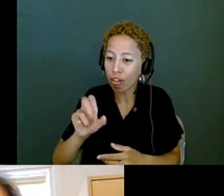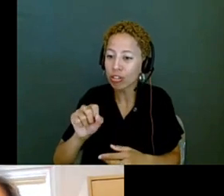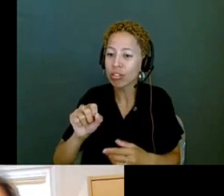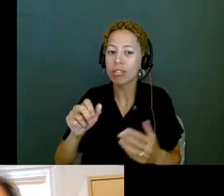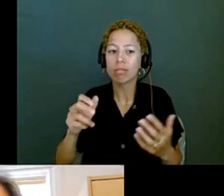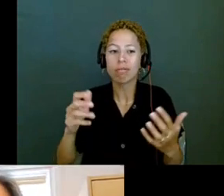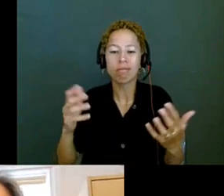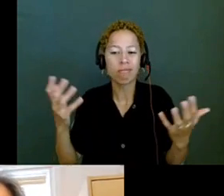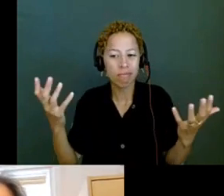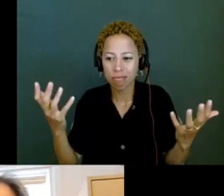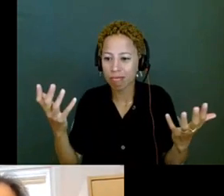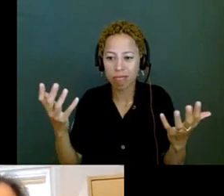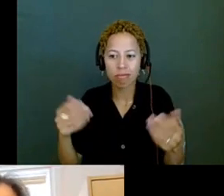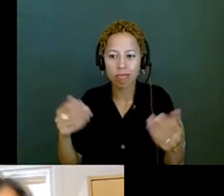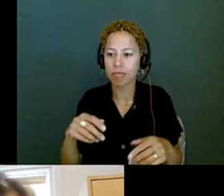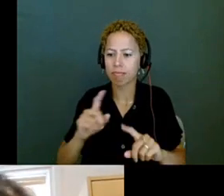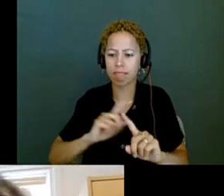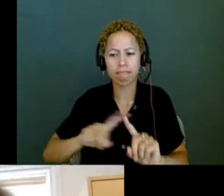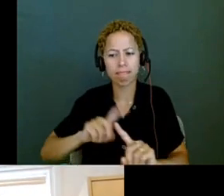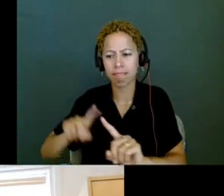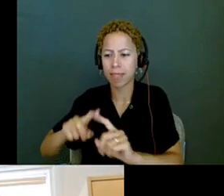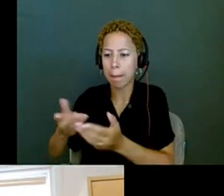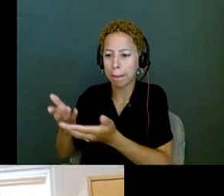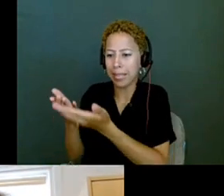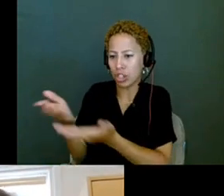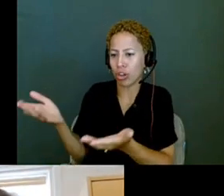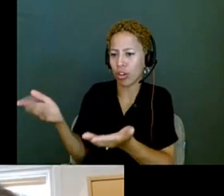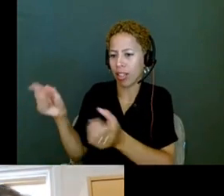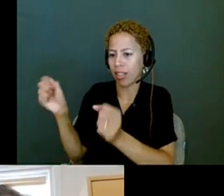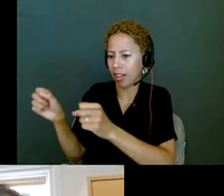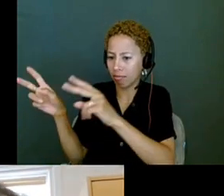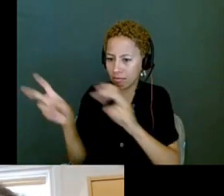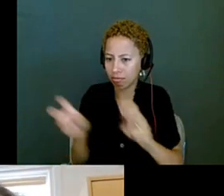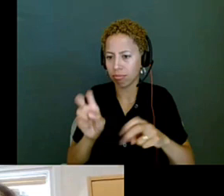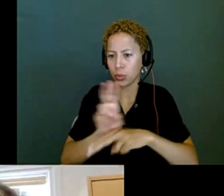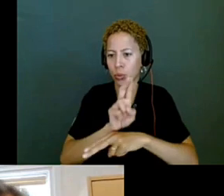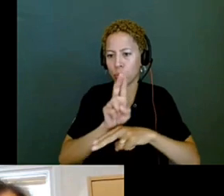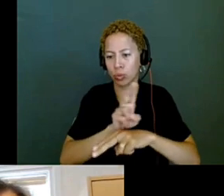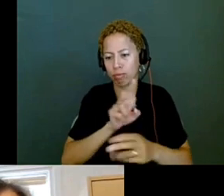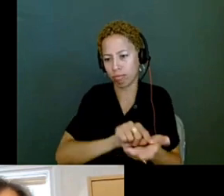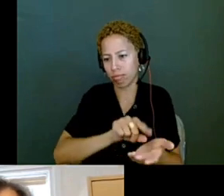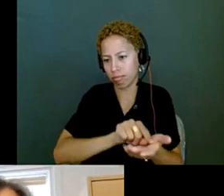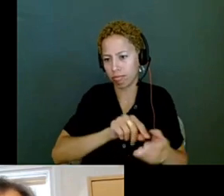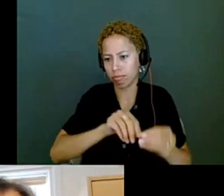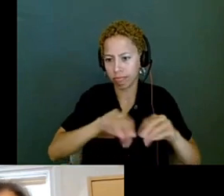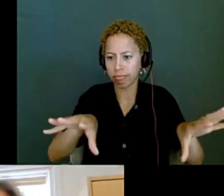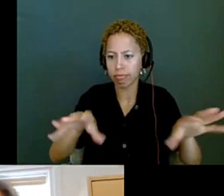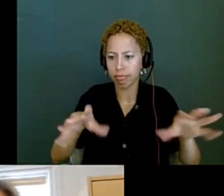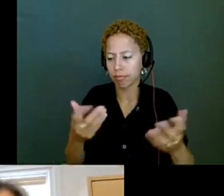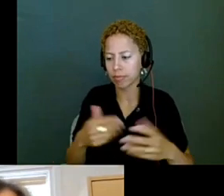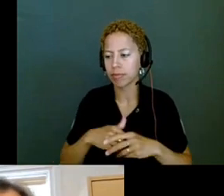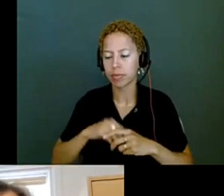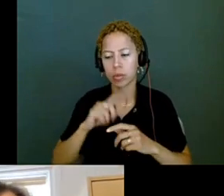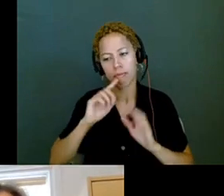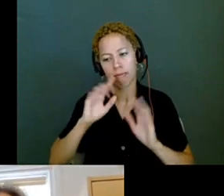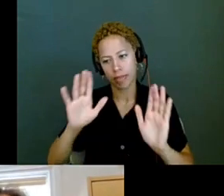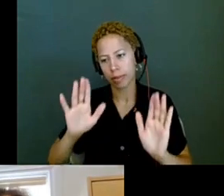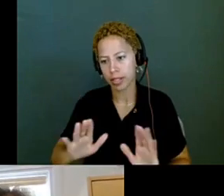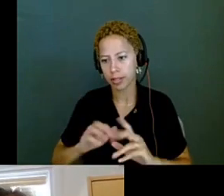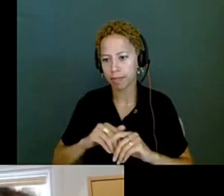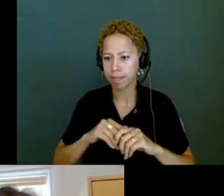flyers and just the wealth of material you have access to. It's fabulous. This